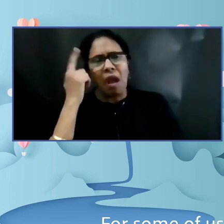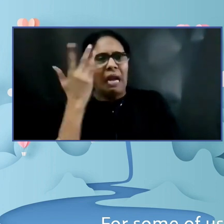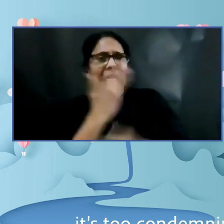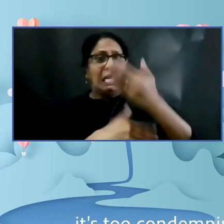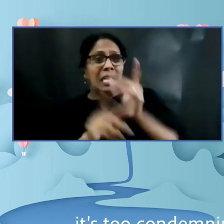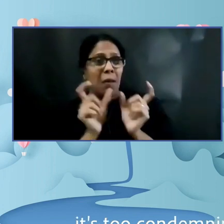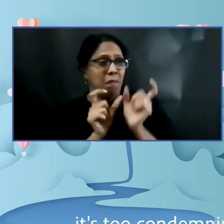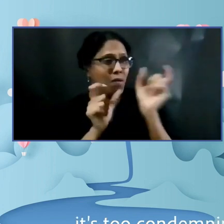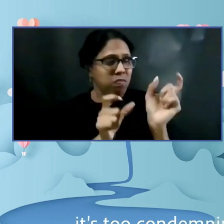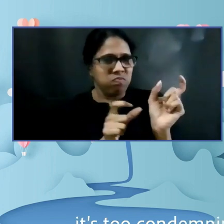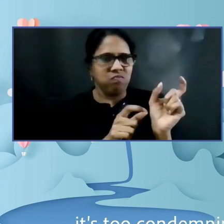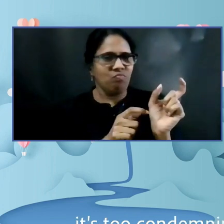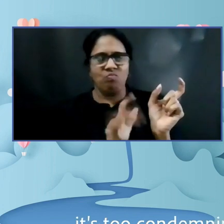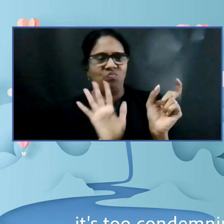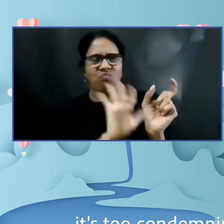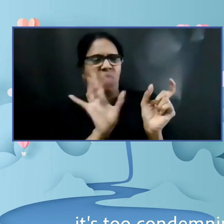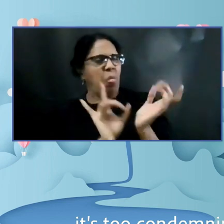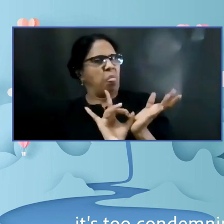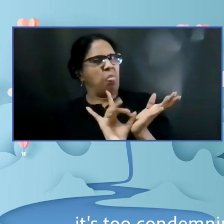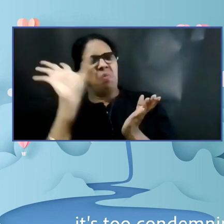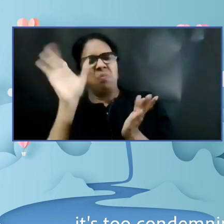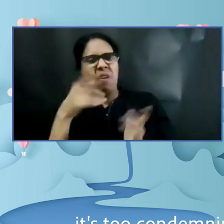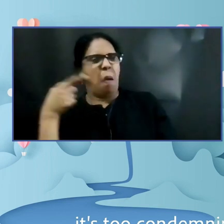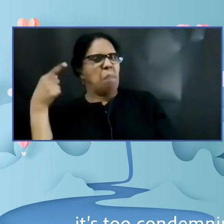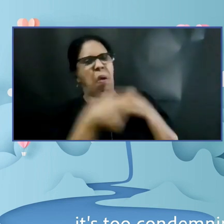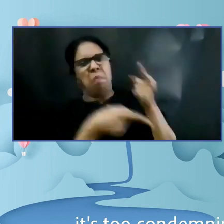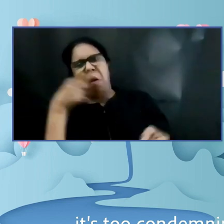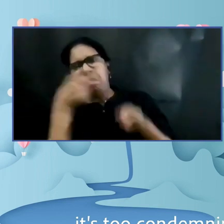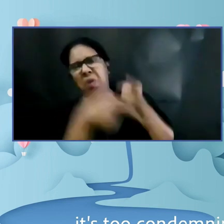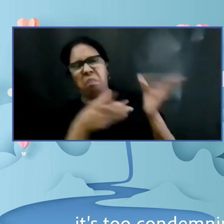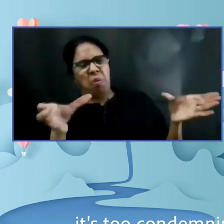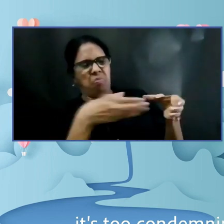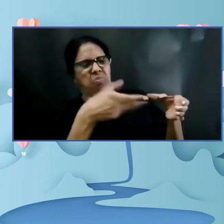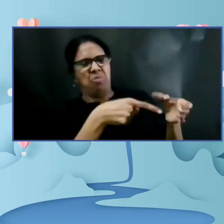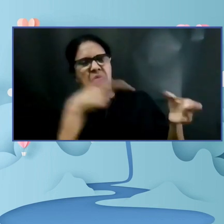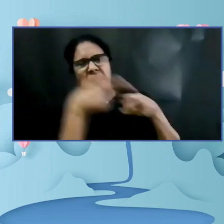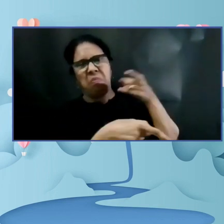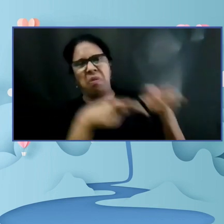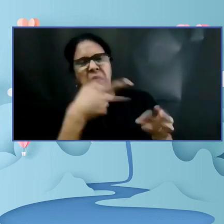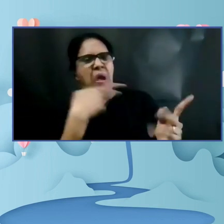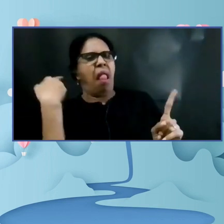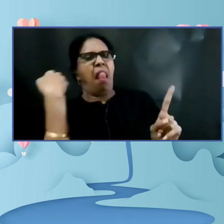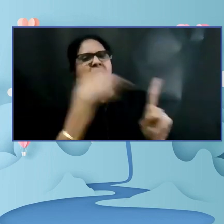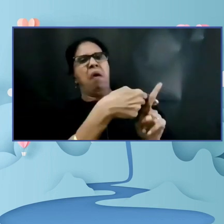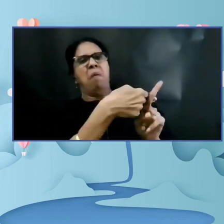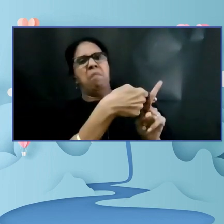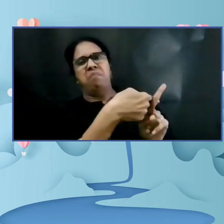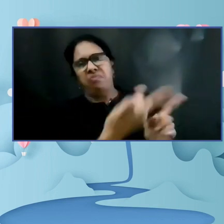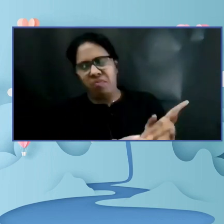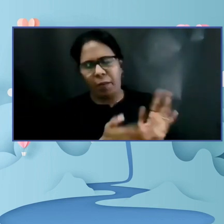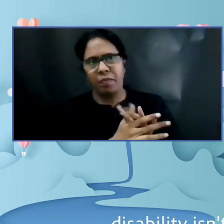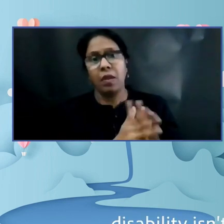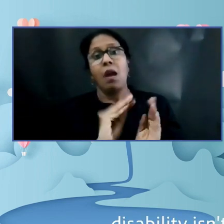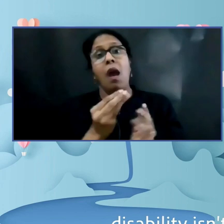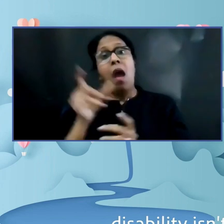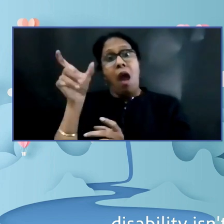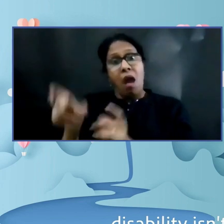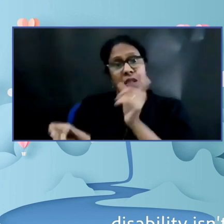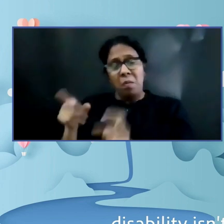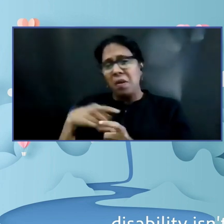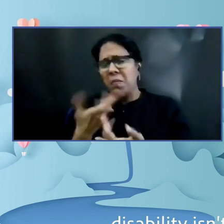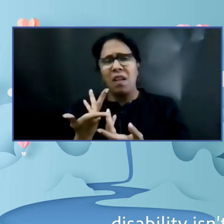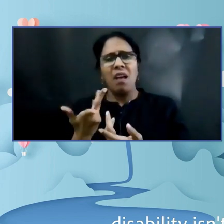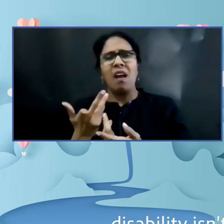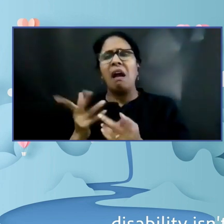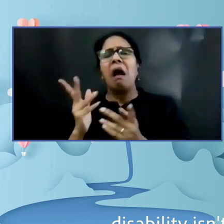exist because it's too condemning to those who have been given this label. For others of us,